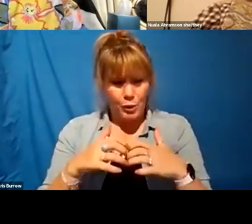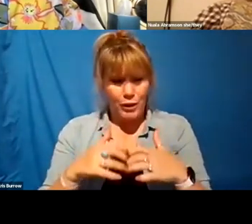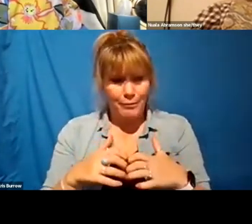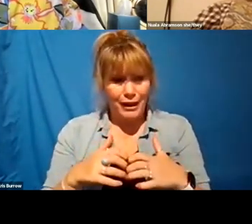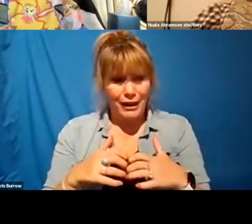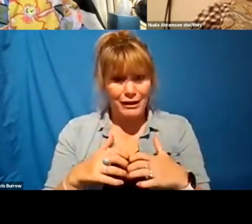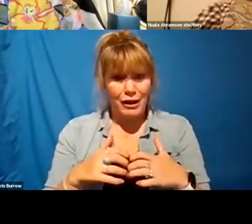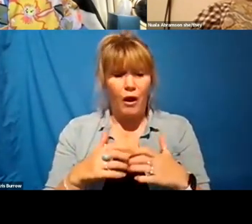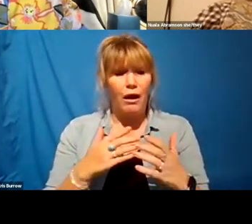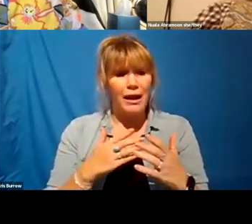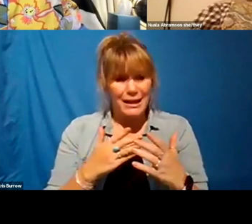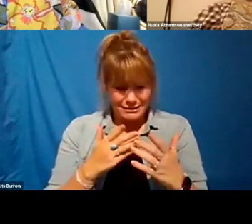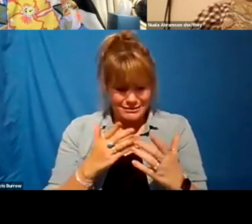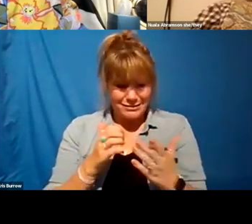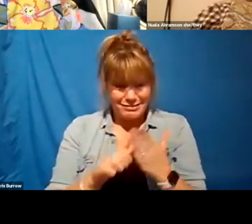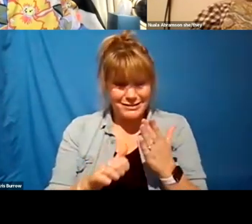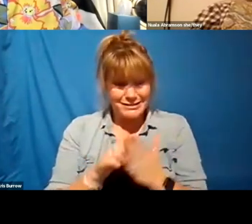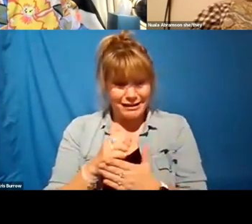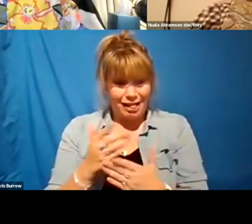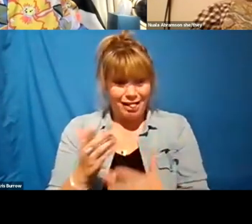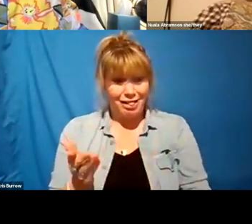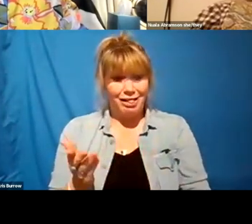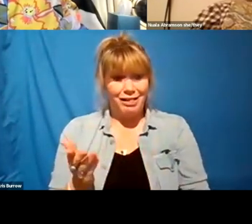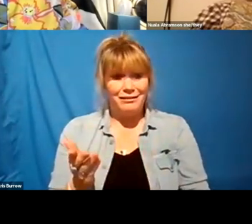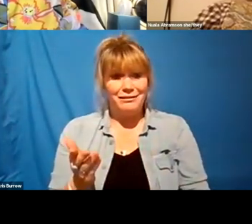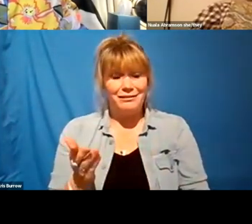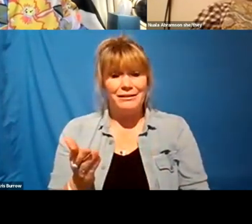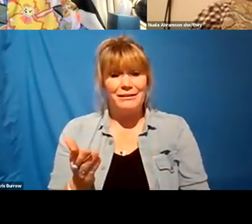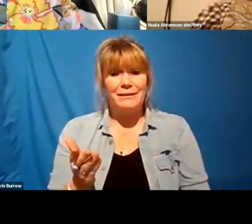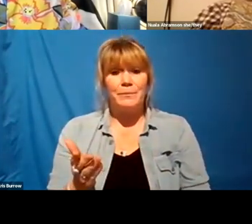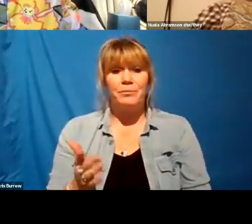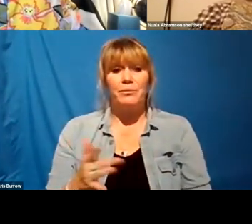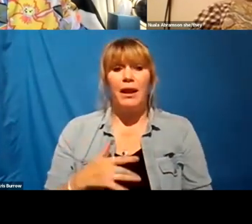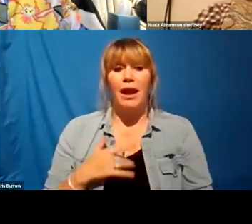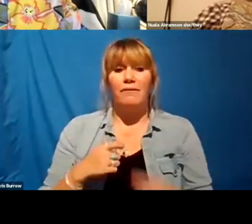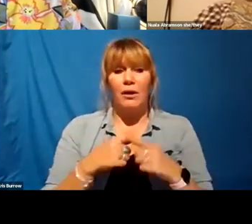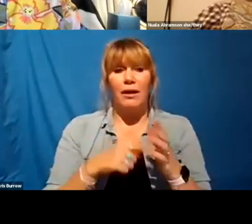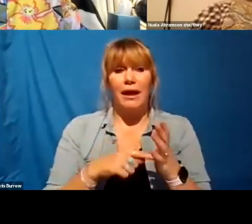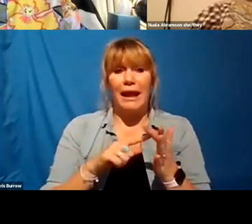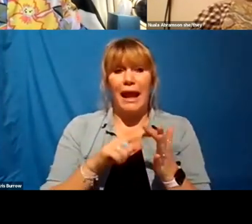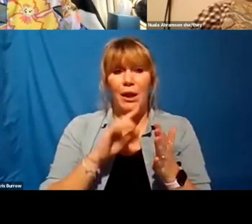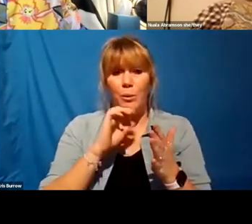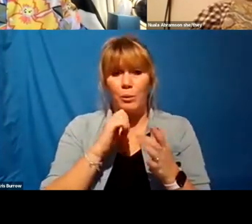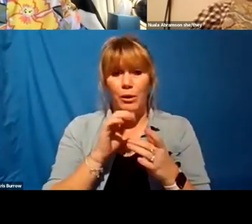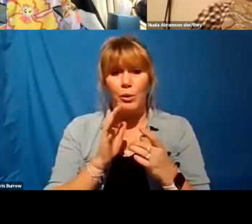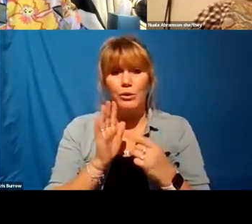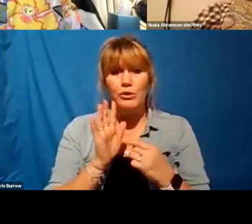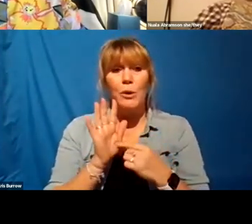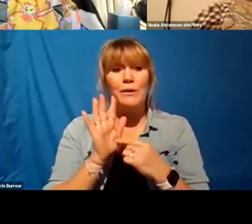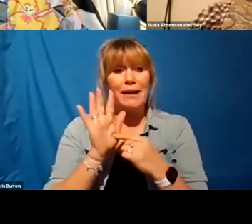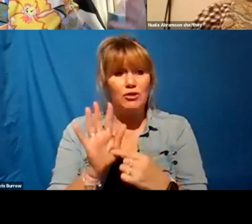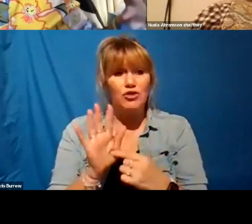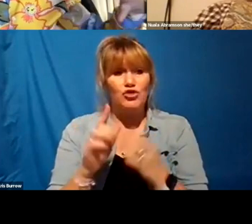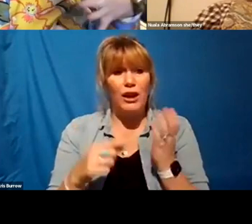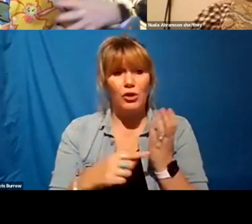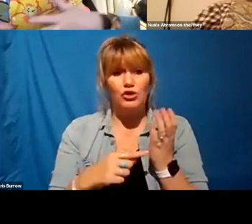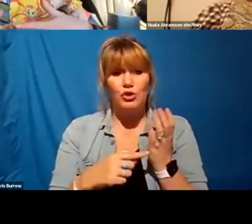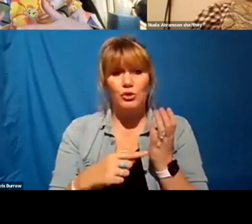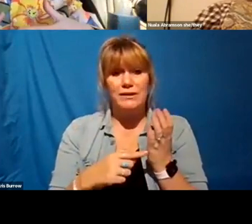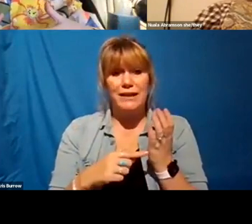amount of skill in what you're doing, but I hope that Kate's also going to be able to demonstrate on Tuesday that it's